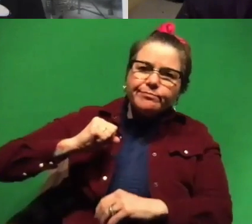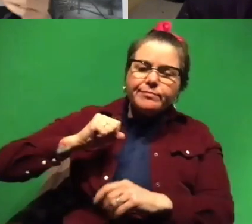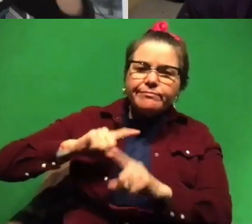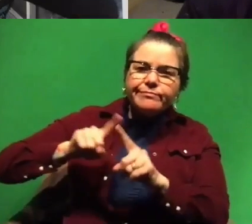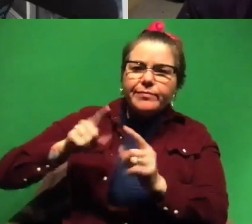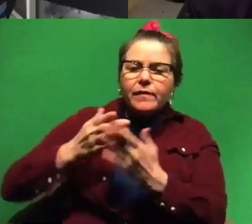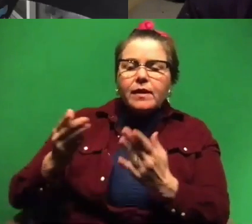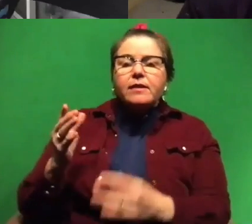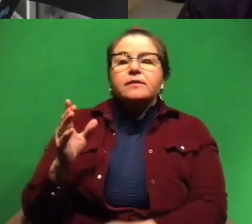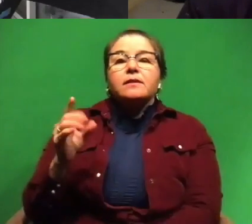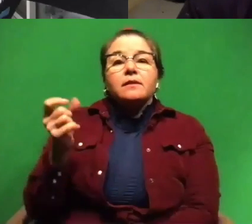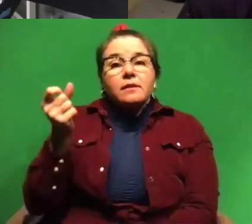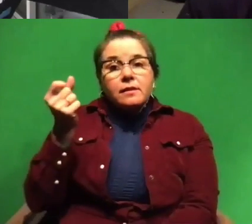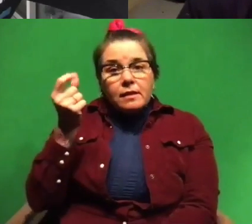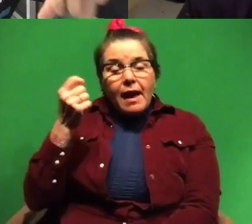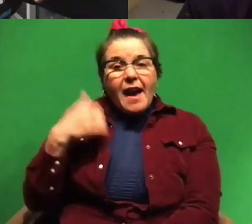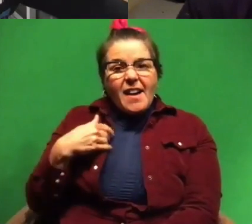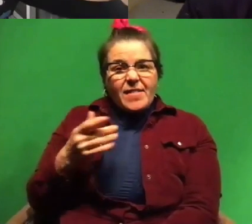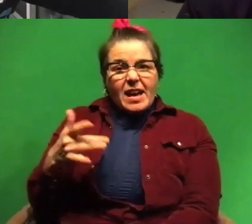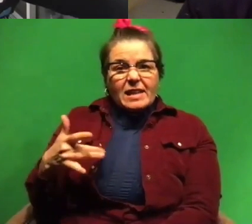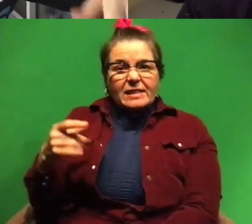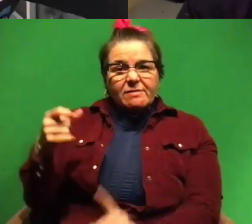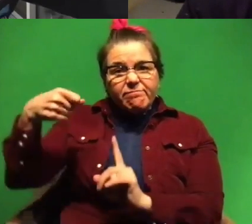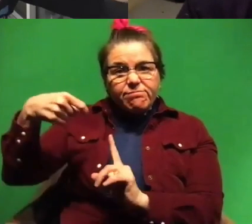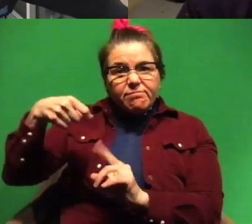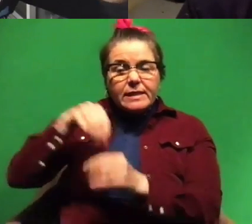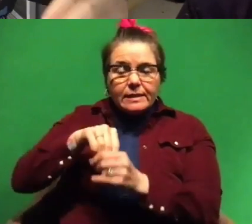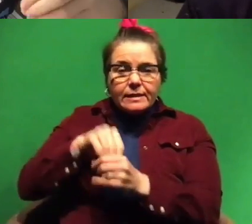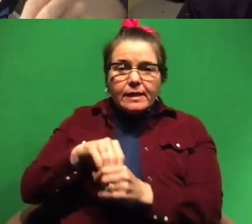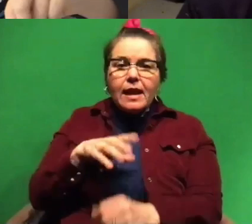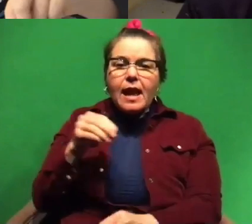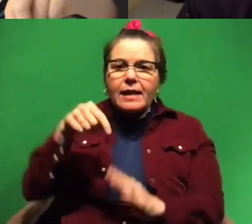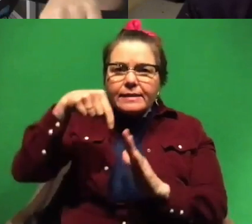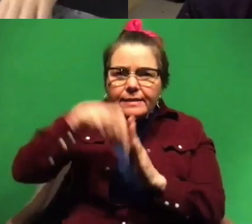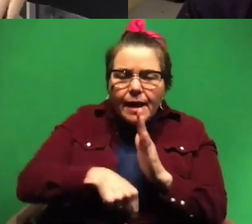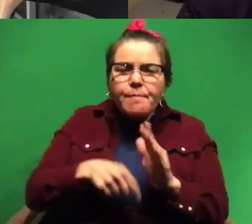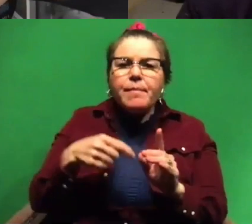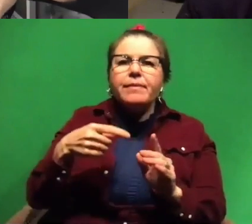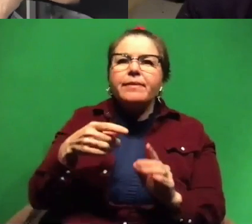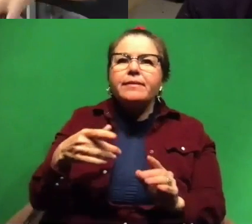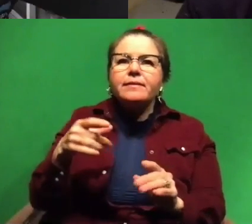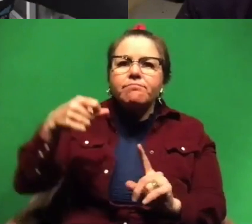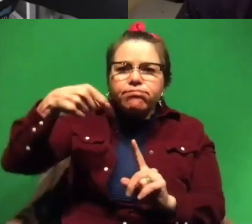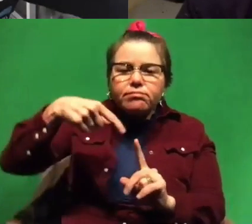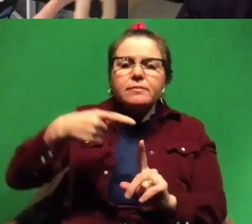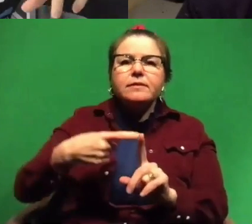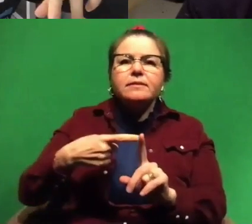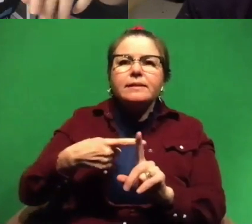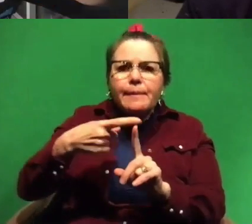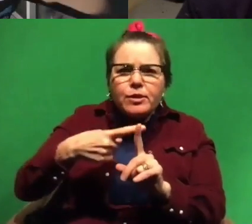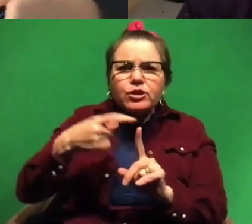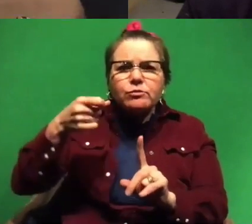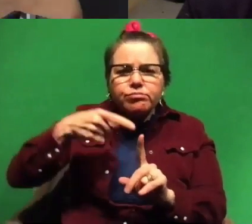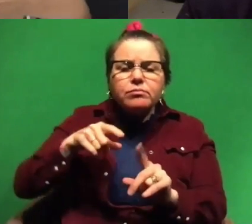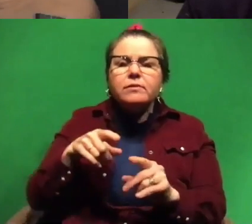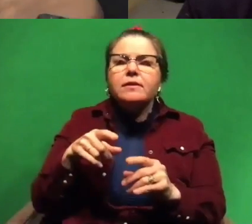things. But it has that sensor inside of it. And it also has a depth and a temperature sensor. And it can have tons of other sensors in there